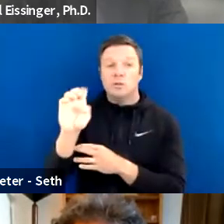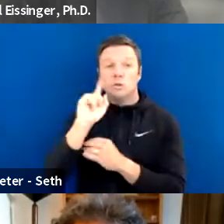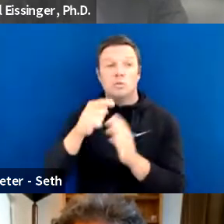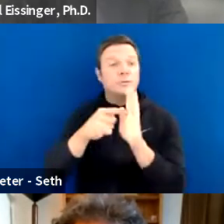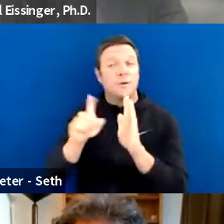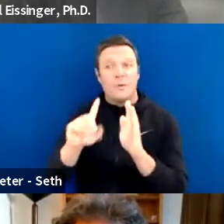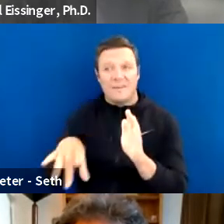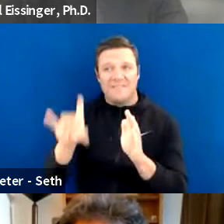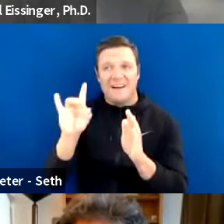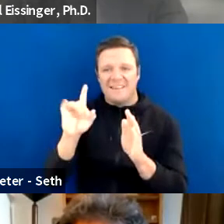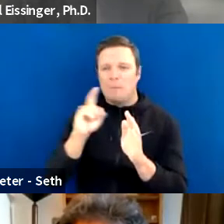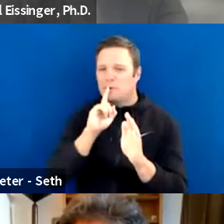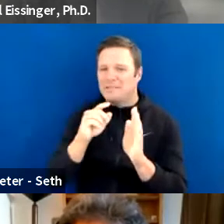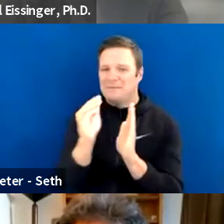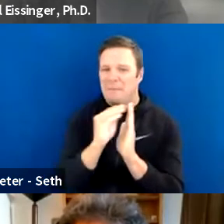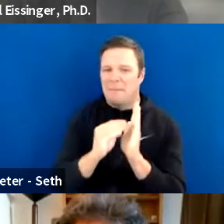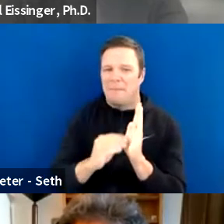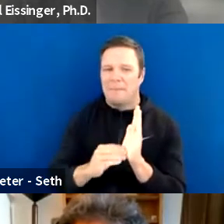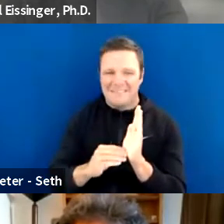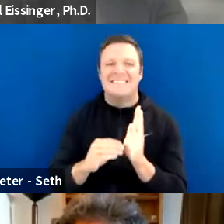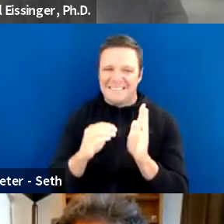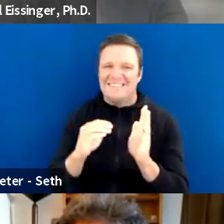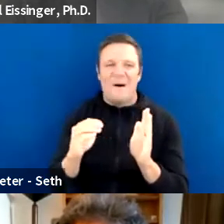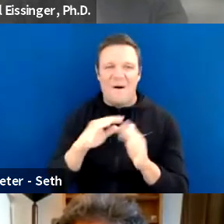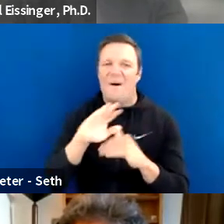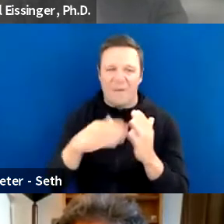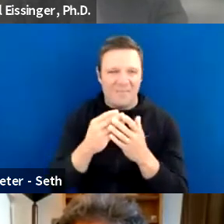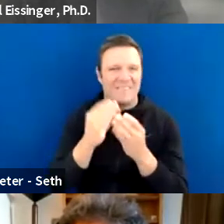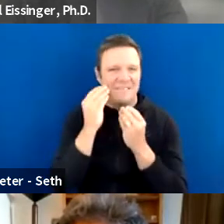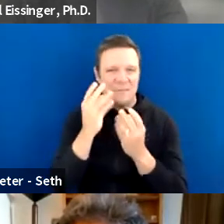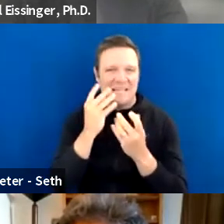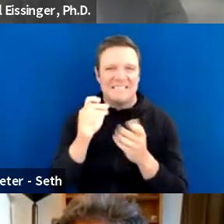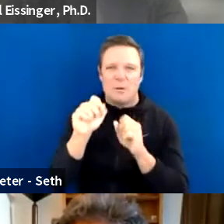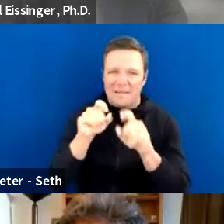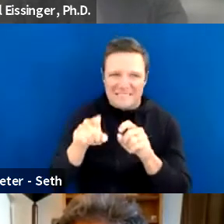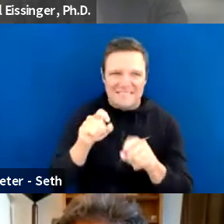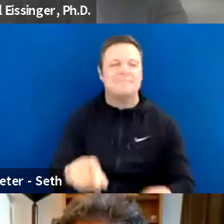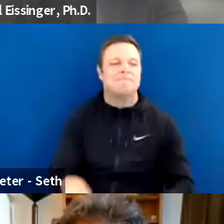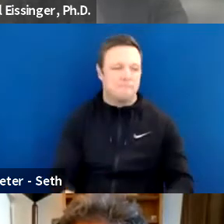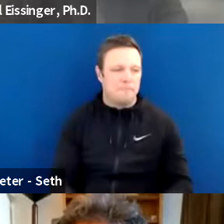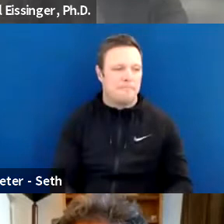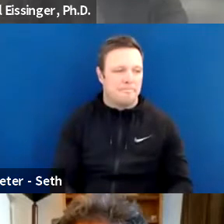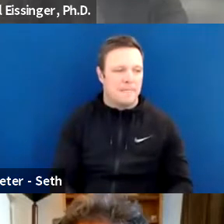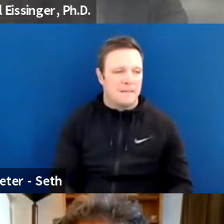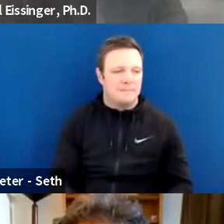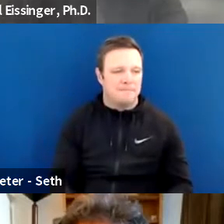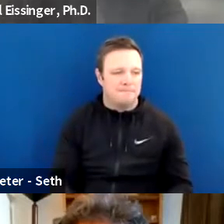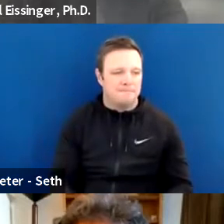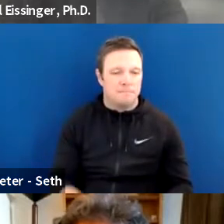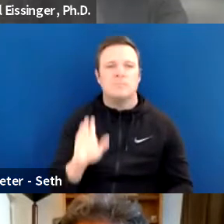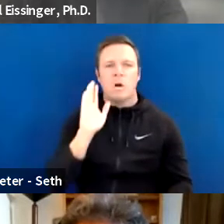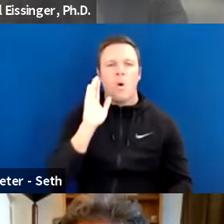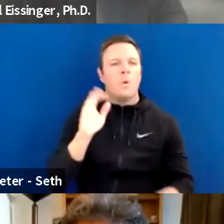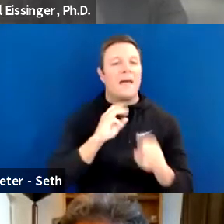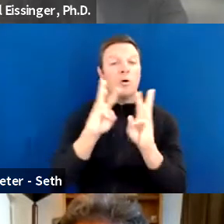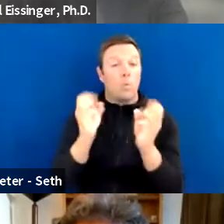she's taking notes of all these things I'm saying she's going to show. We have that, and then we're going to have a workshop just on the grade